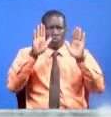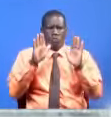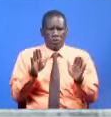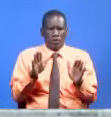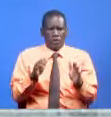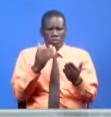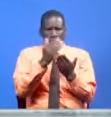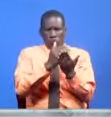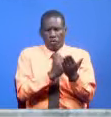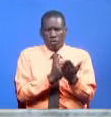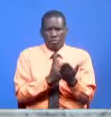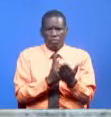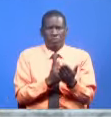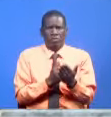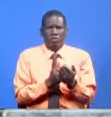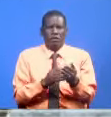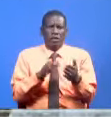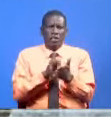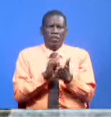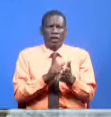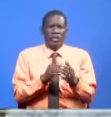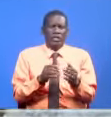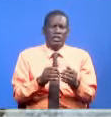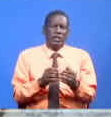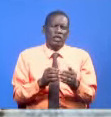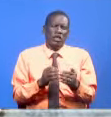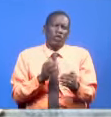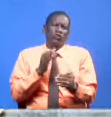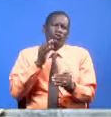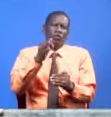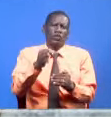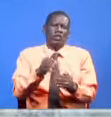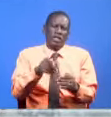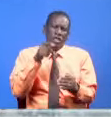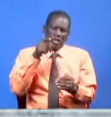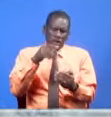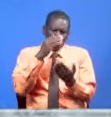program that in the long run will be